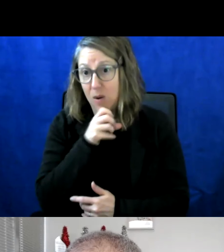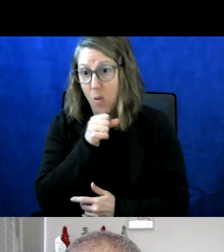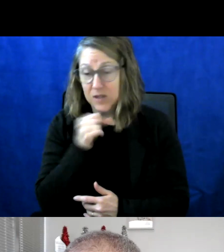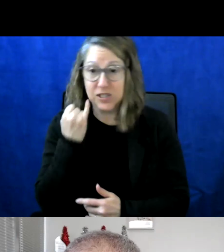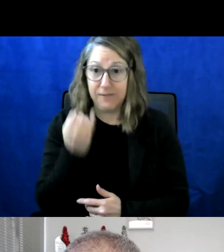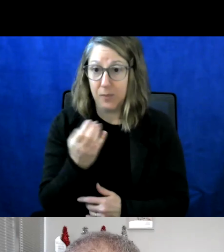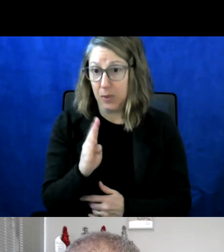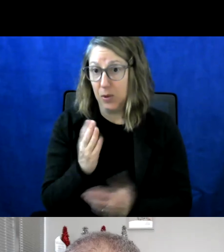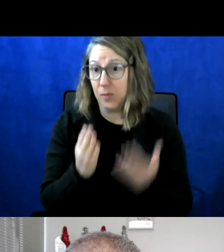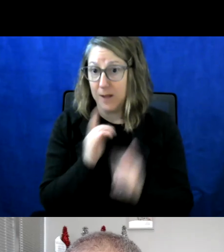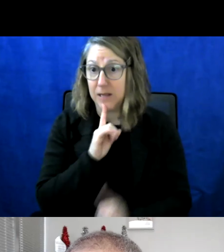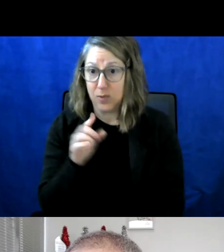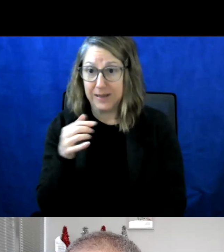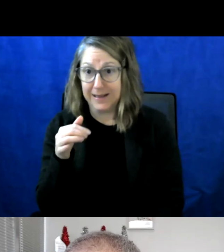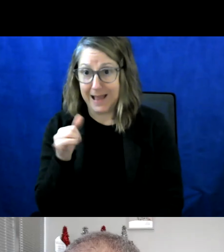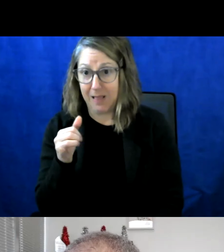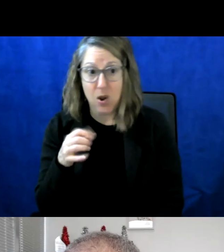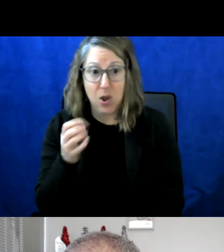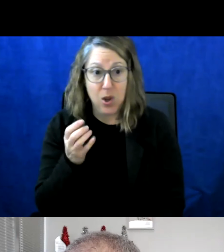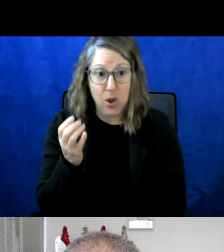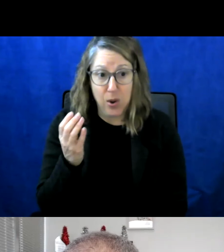it's probably really yellow. Blue is the